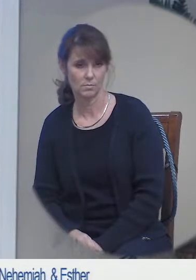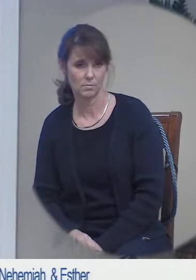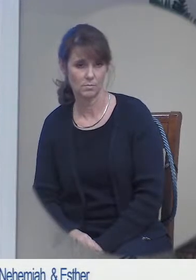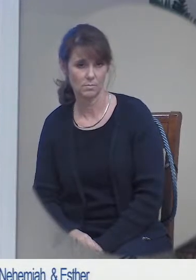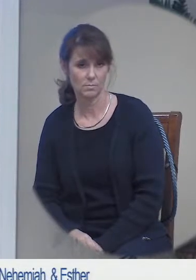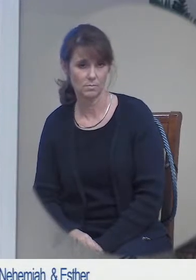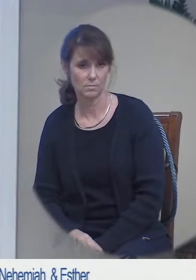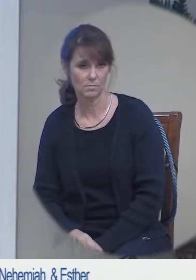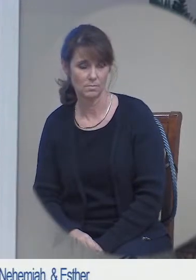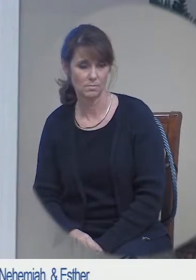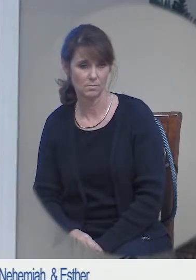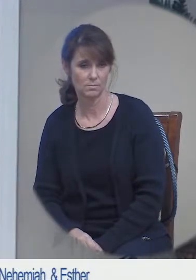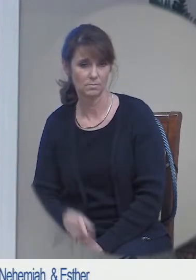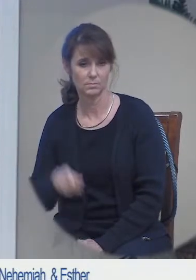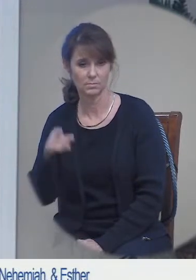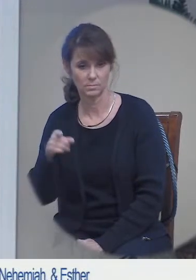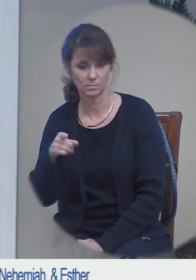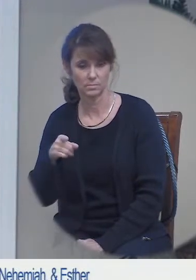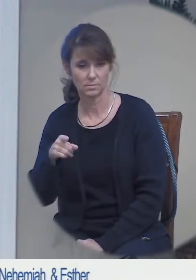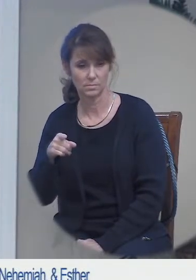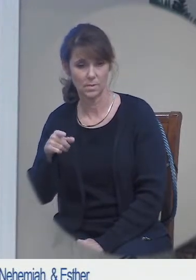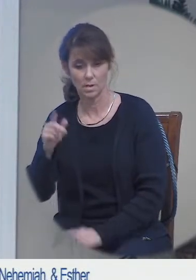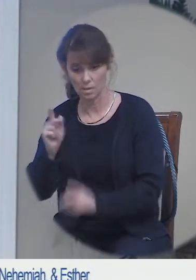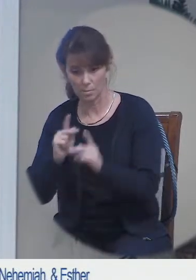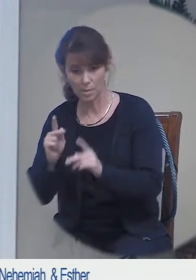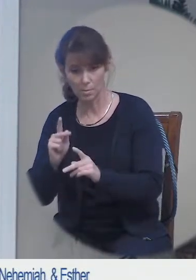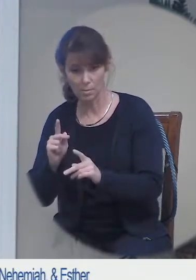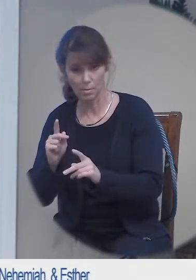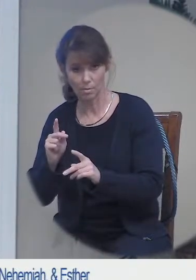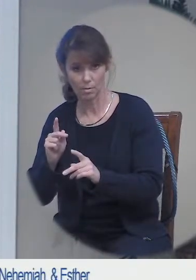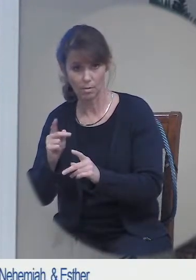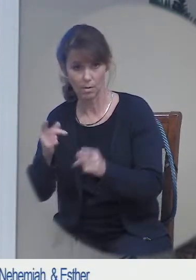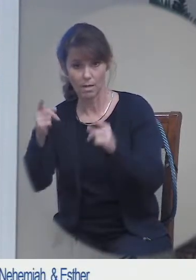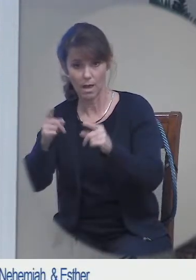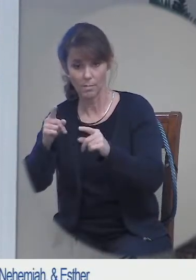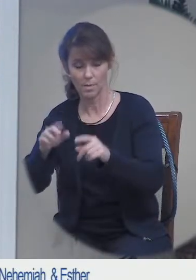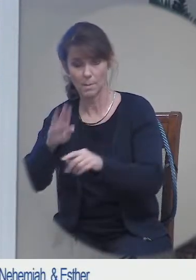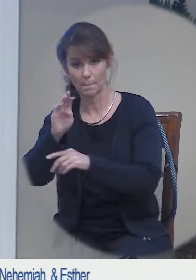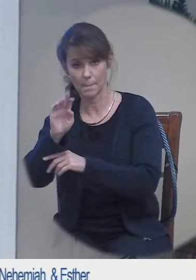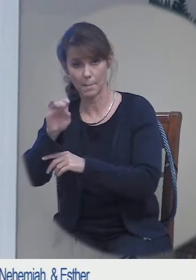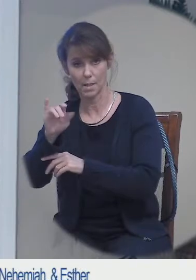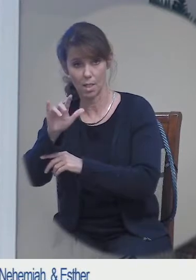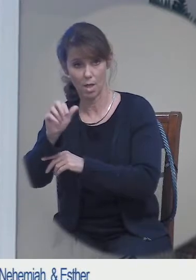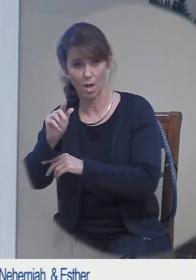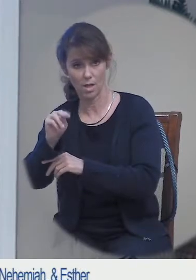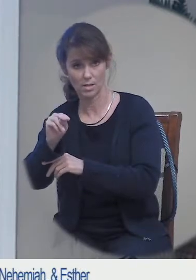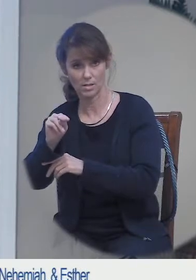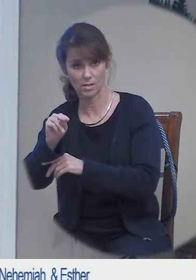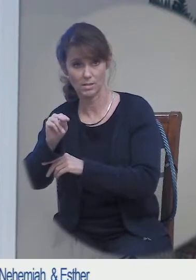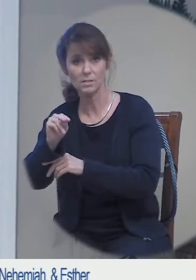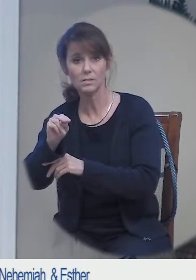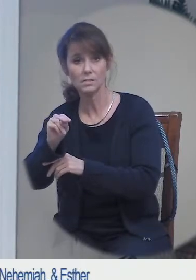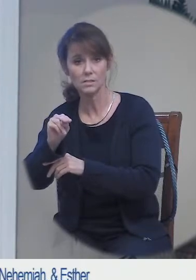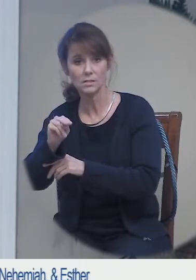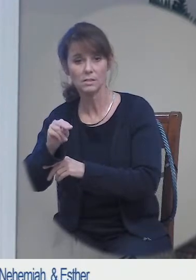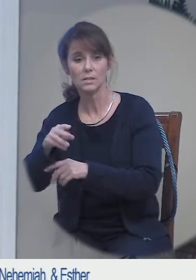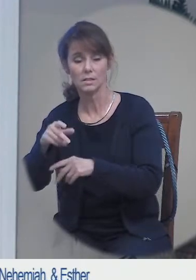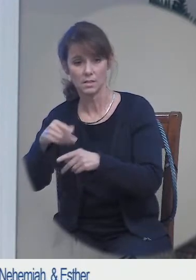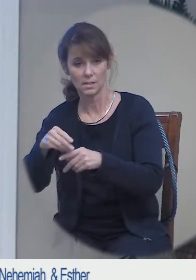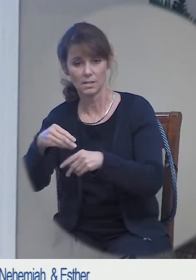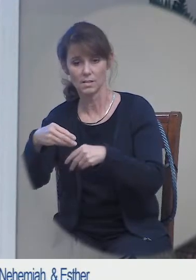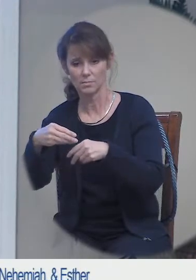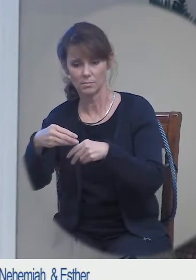of their brethren had gotten sold off into slavery, and then the Jews sought to buy them back. They pooled their money and bought them back from